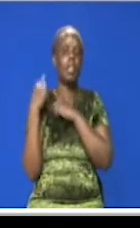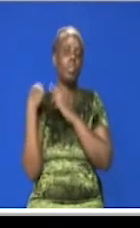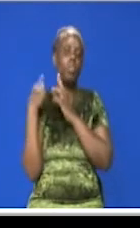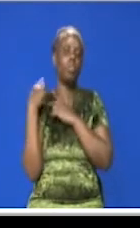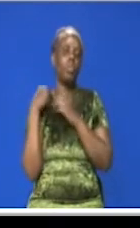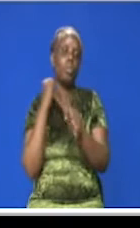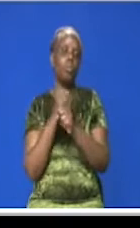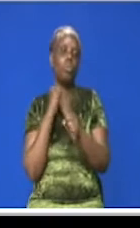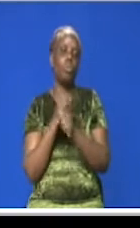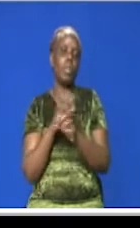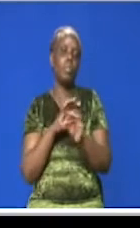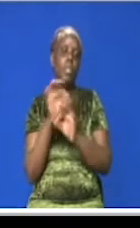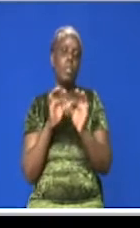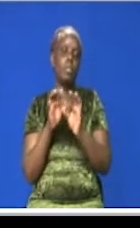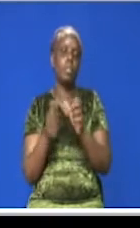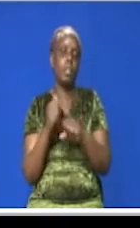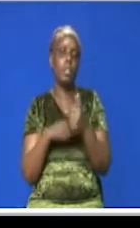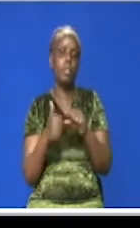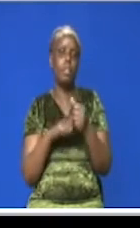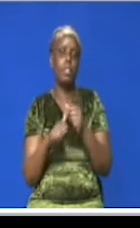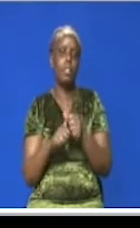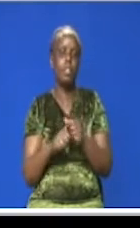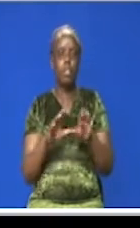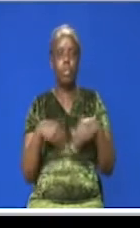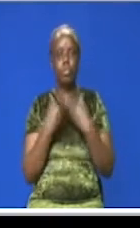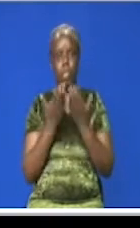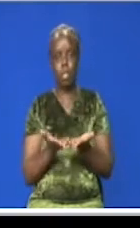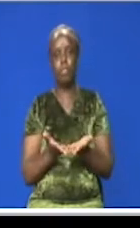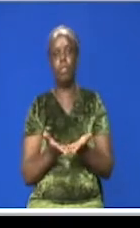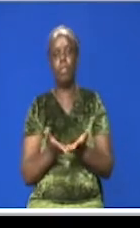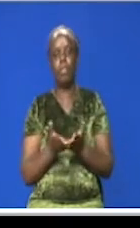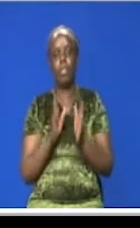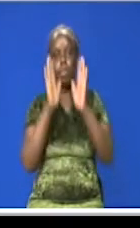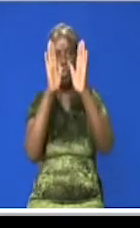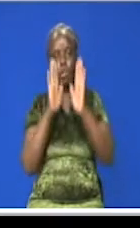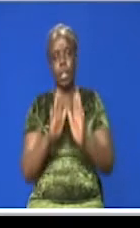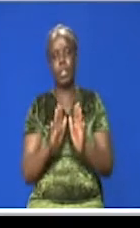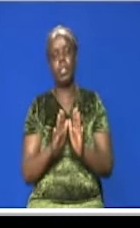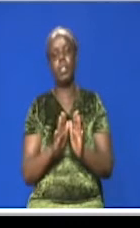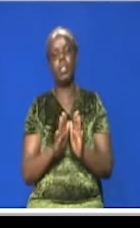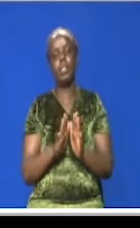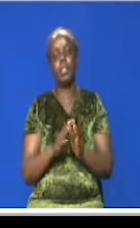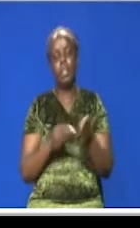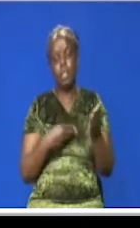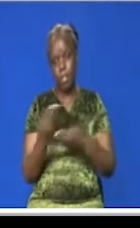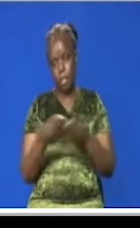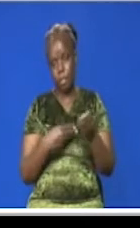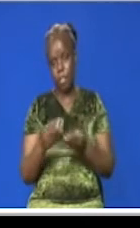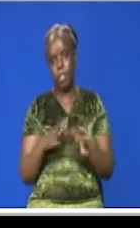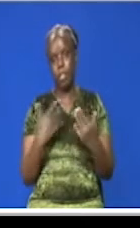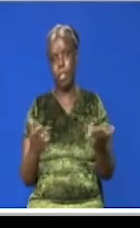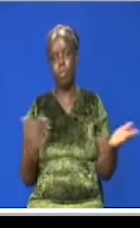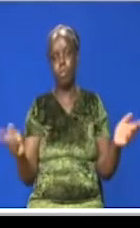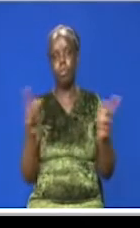out particular activities, to provide essential goods and services to the